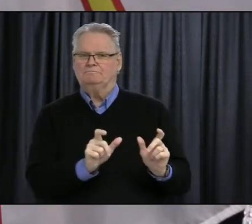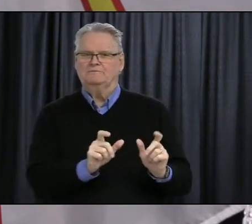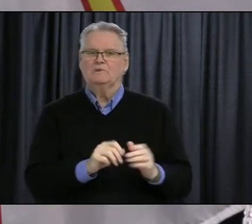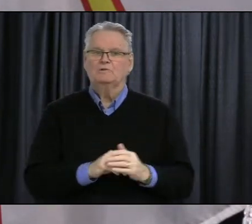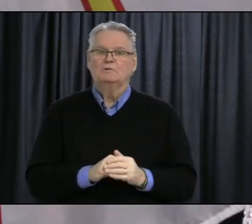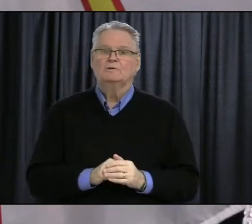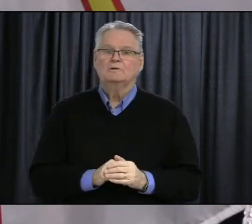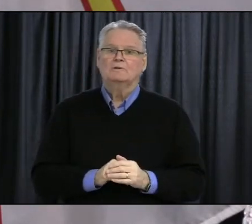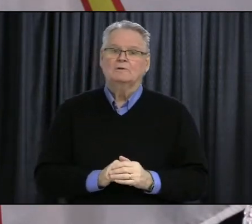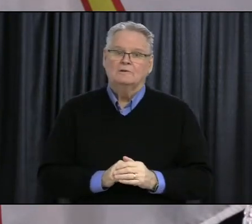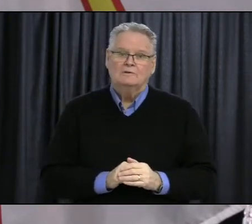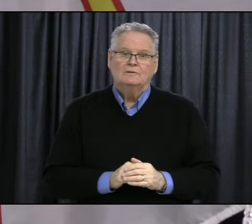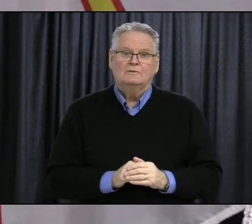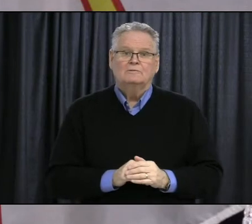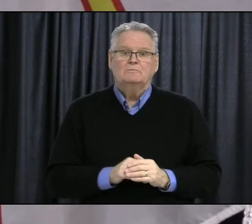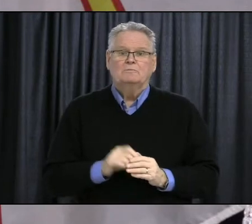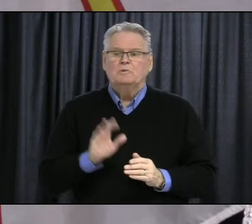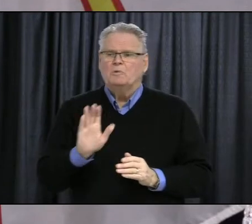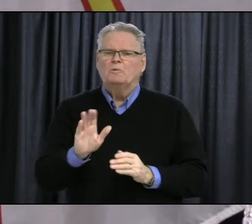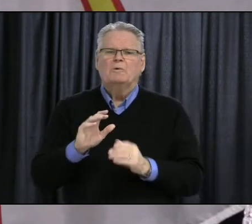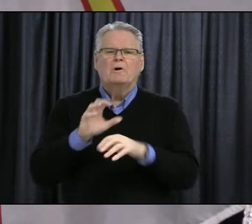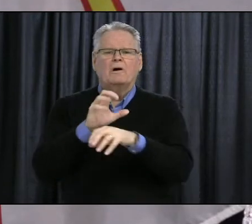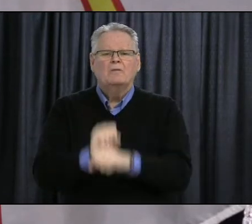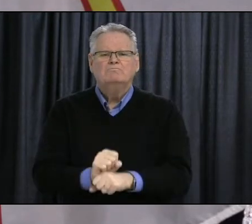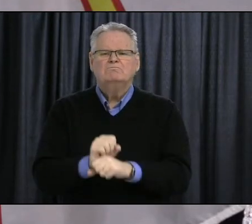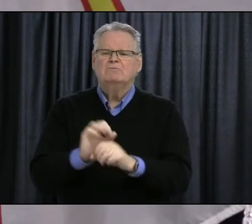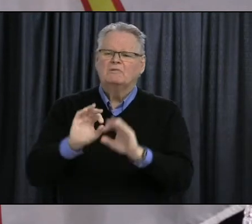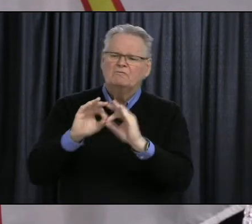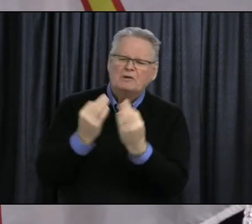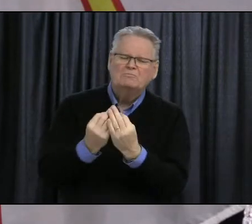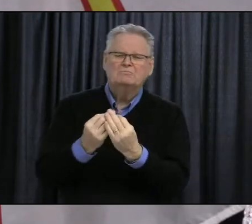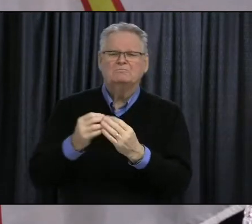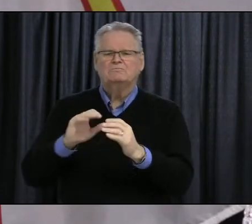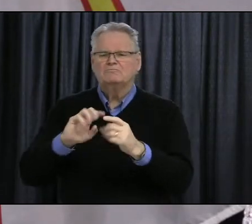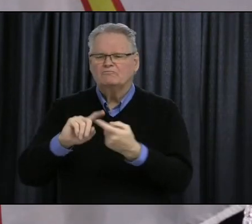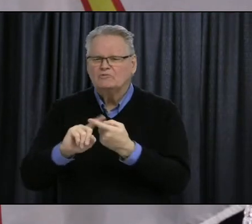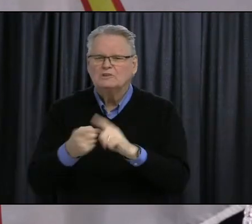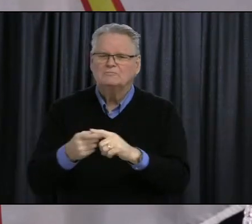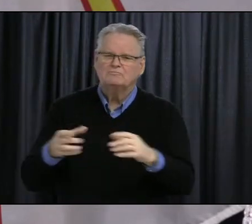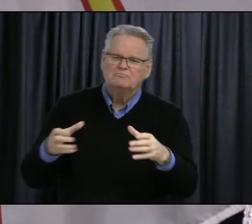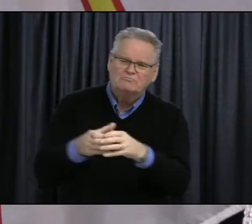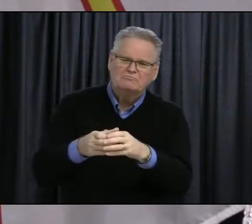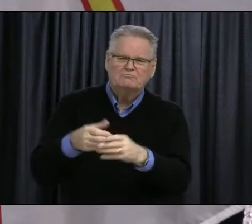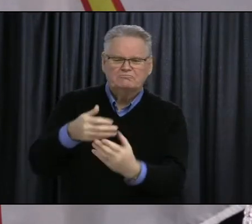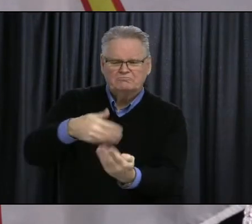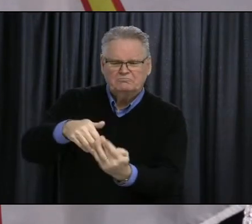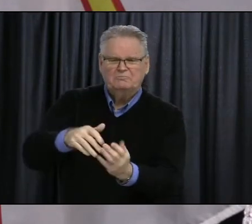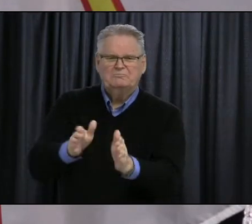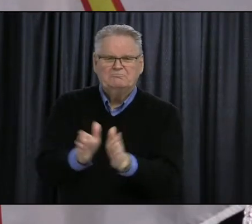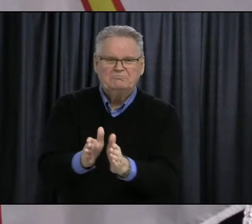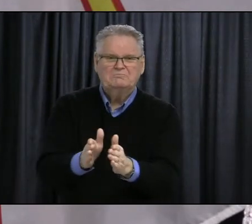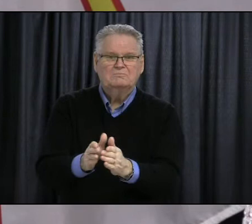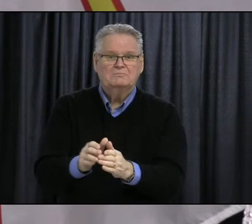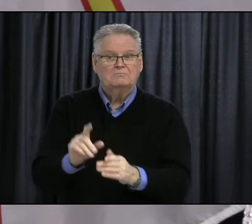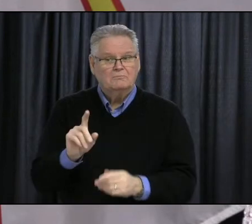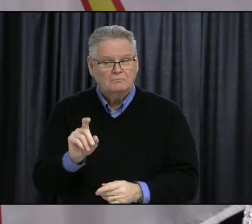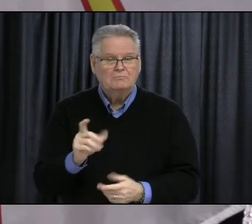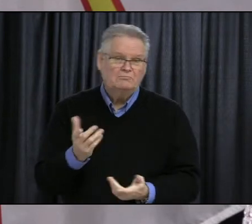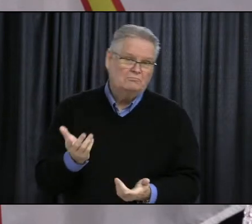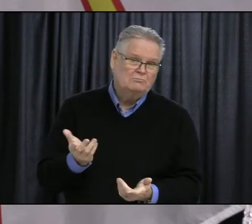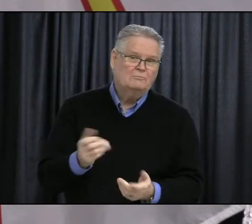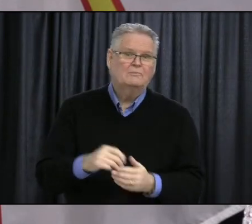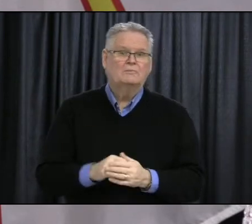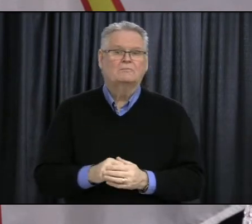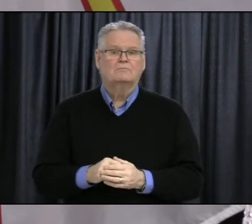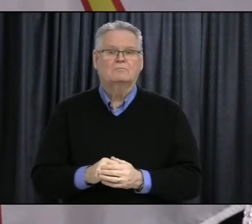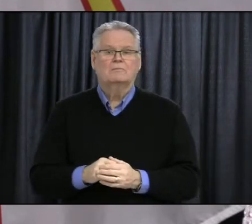a regular basis. Consider if you have the space for individuals to distance at least 6 feet from each other. Remember not